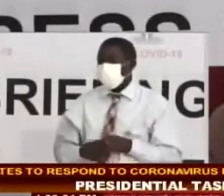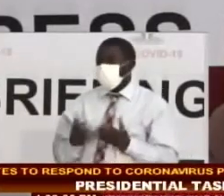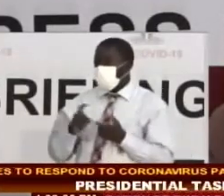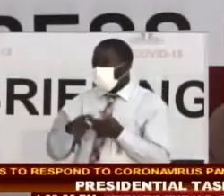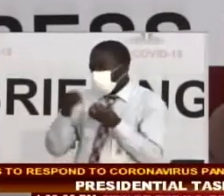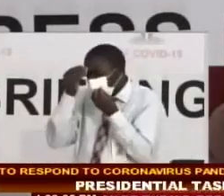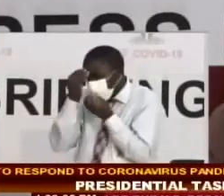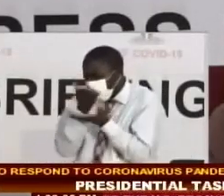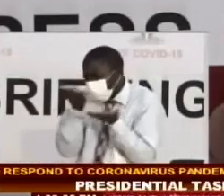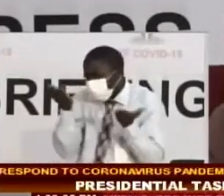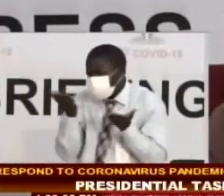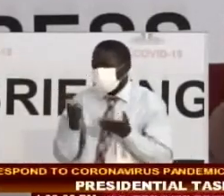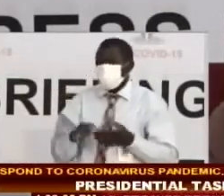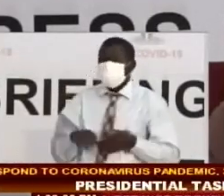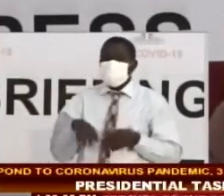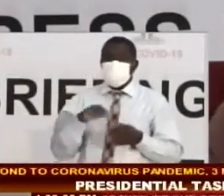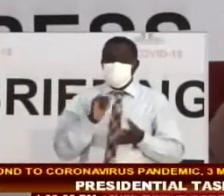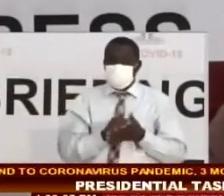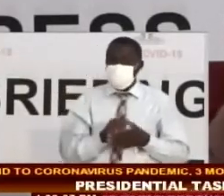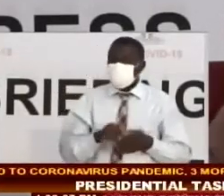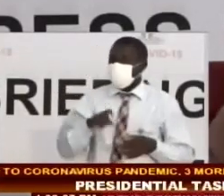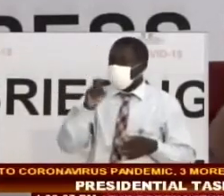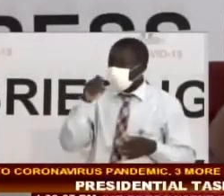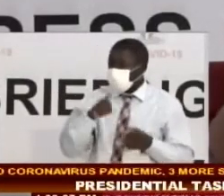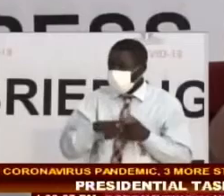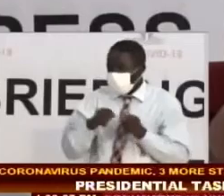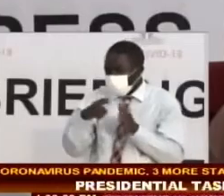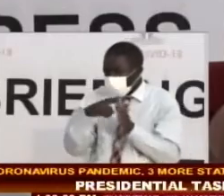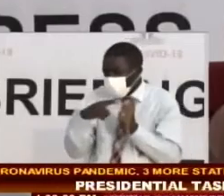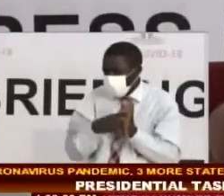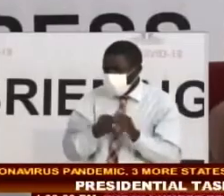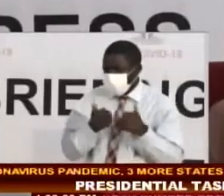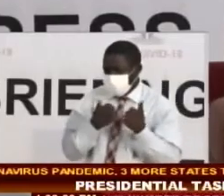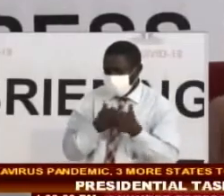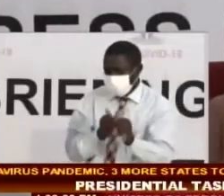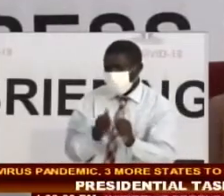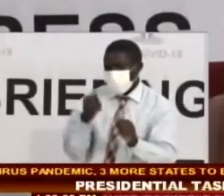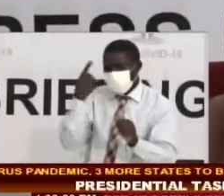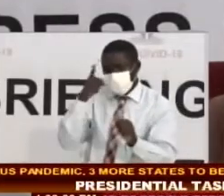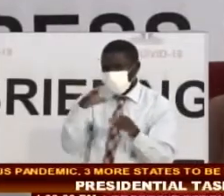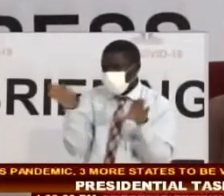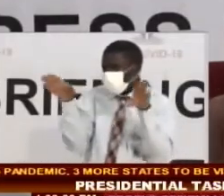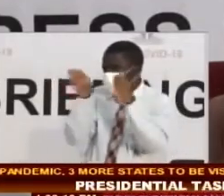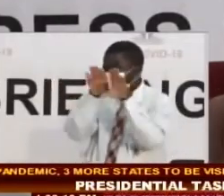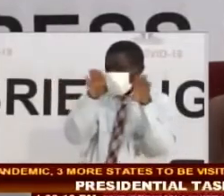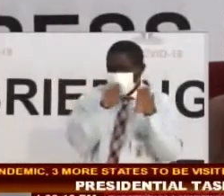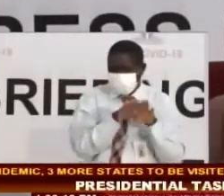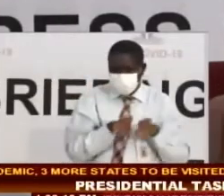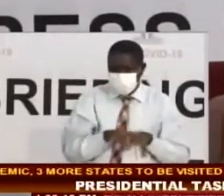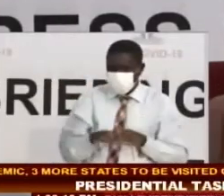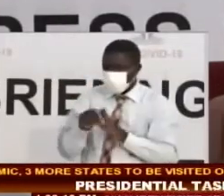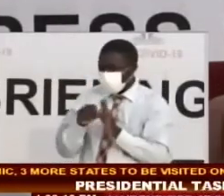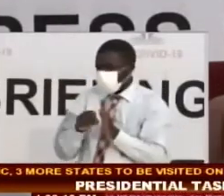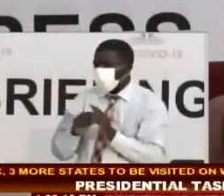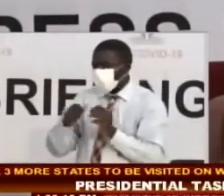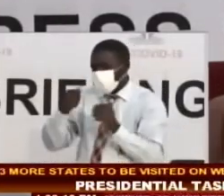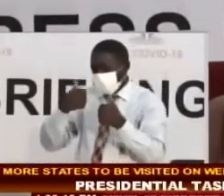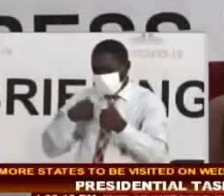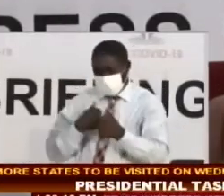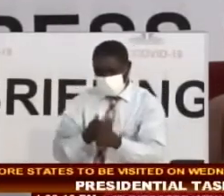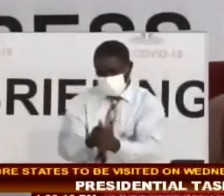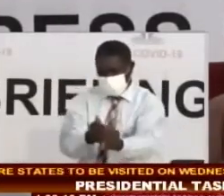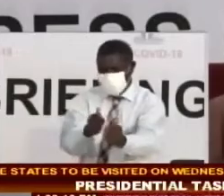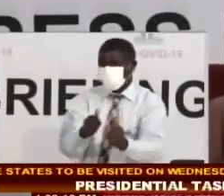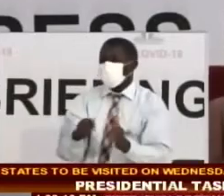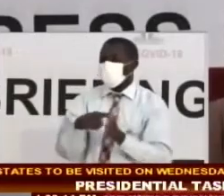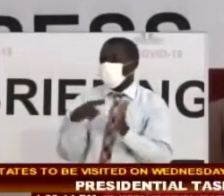complying with the lockdown policy, particularly for those two states of Lagos and Ogun, as well as the FCT. I